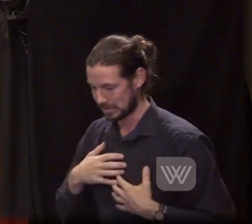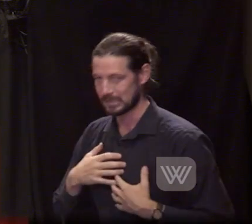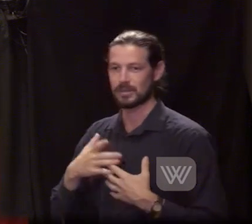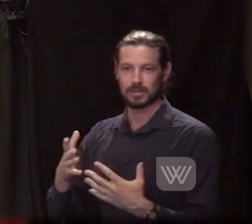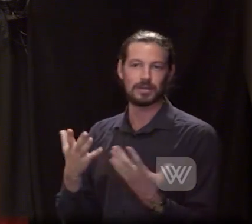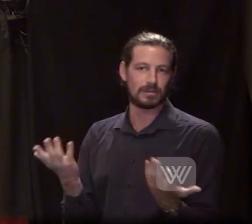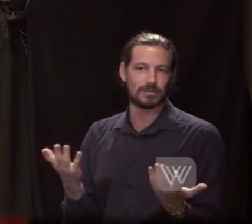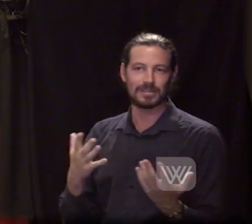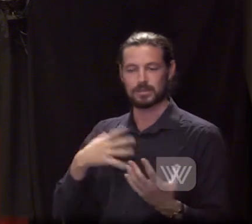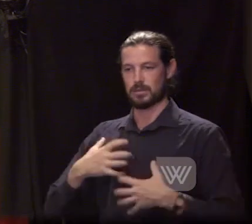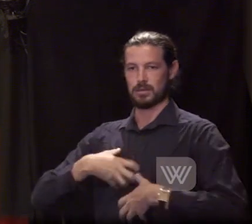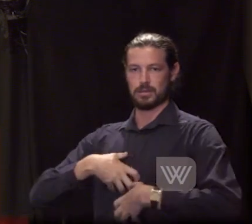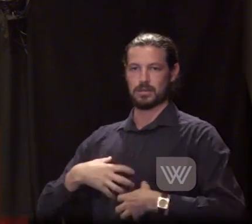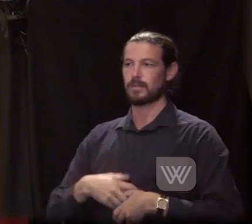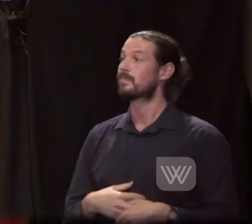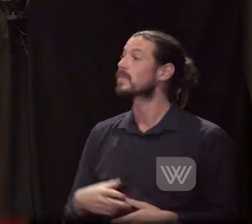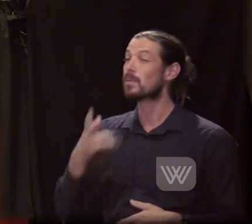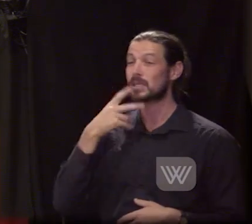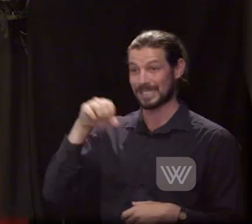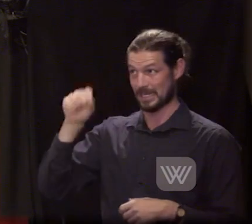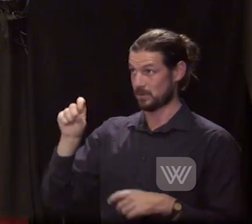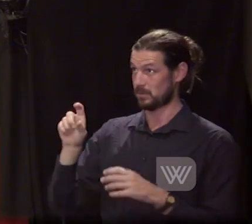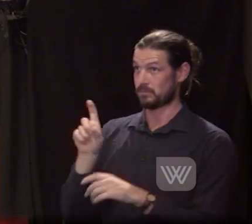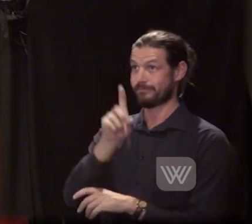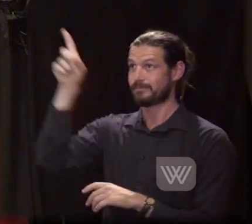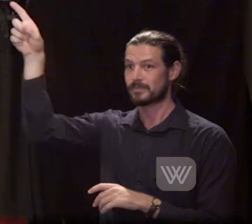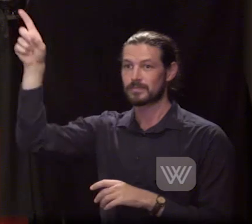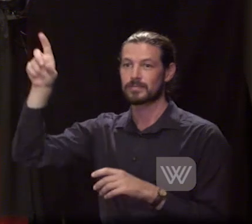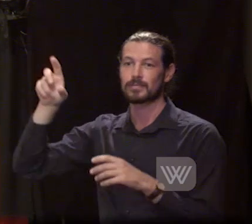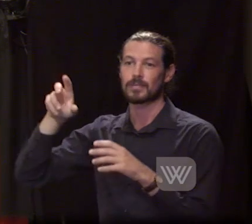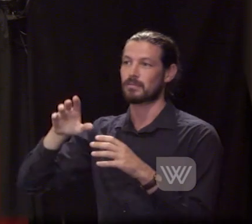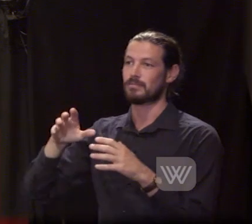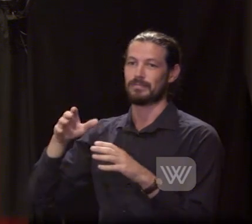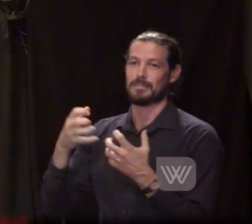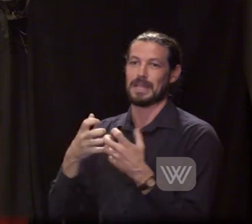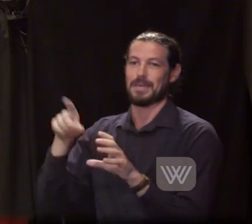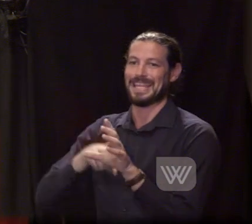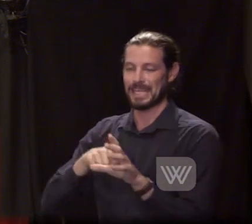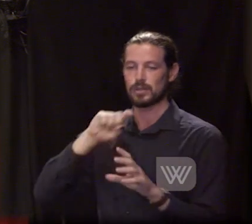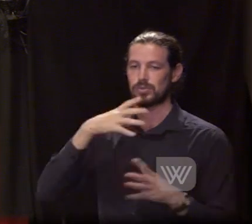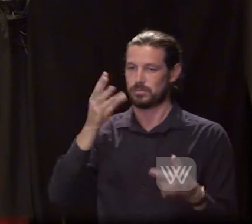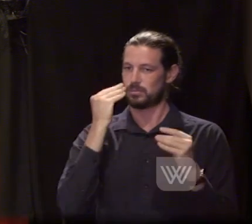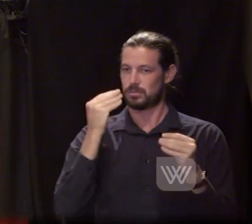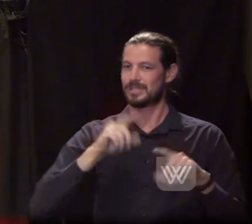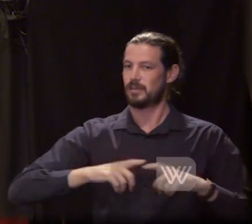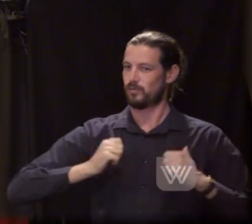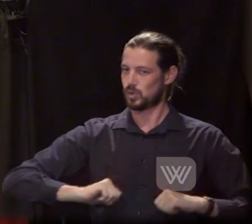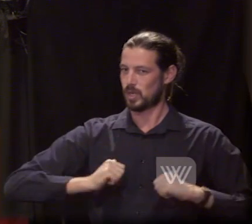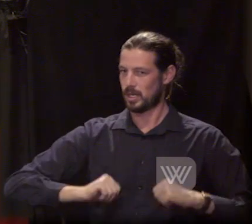duration mission, you would have years of training for all sorts of different things. And so we were slightly different in that aspect, in that